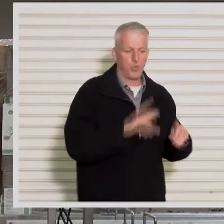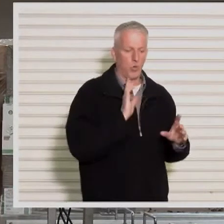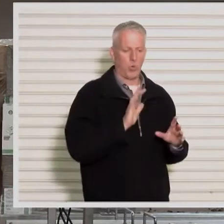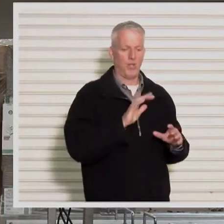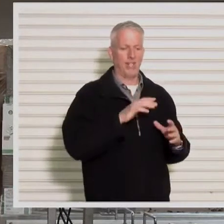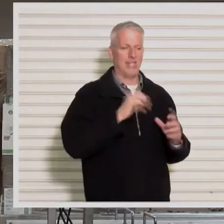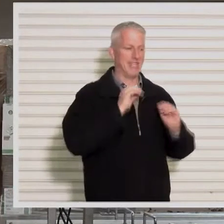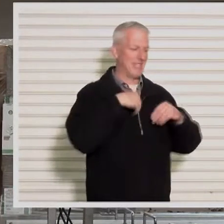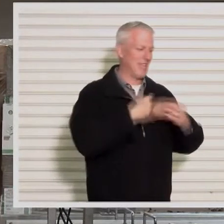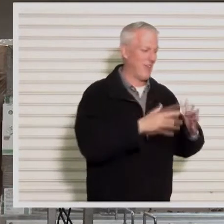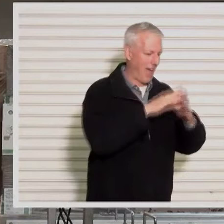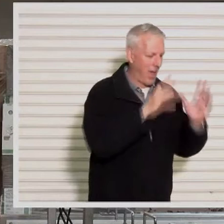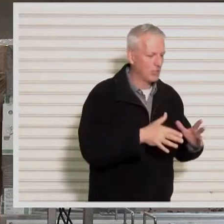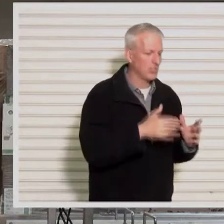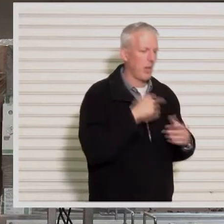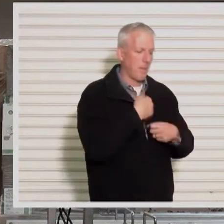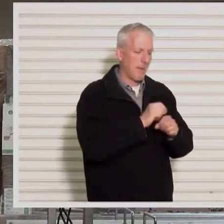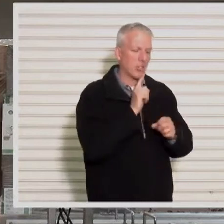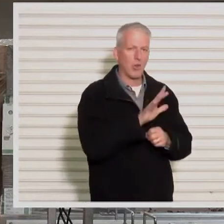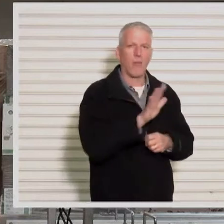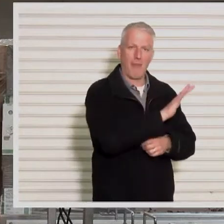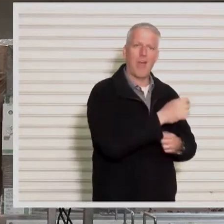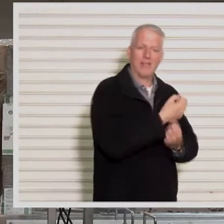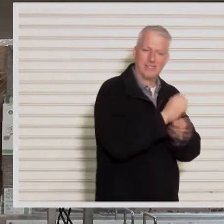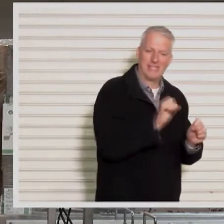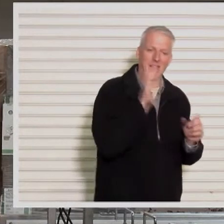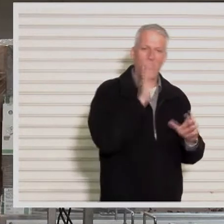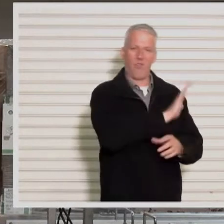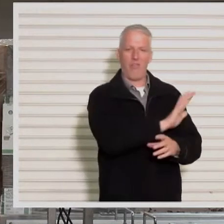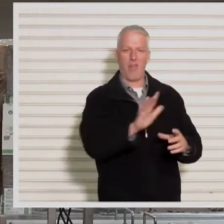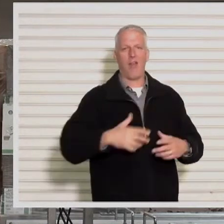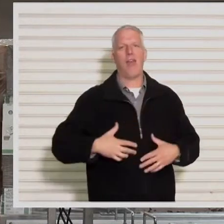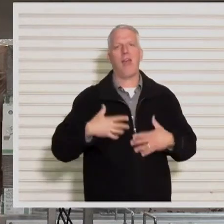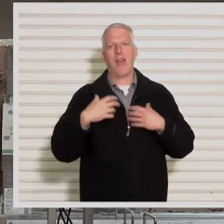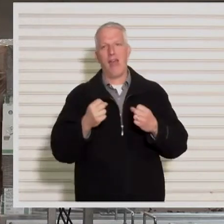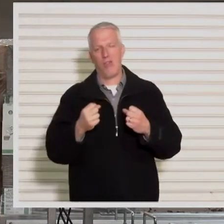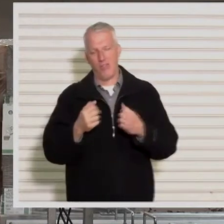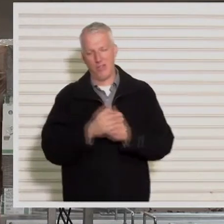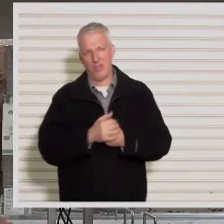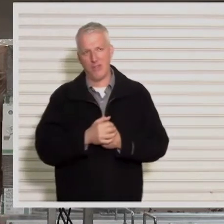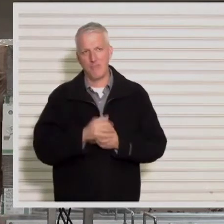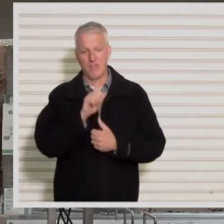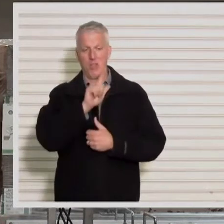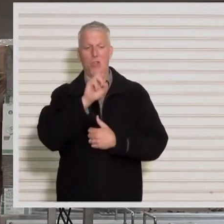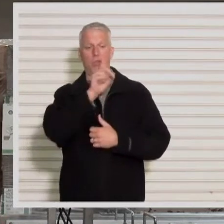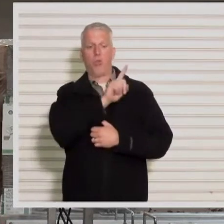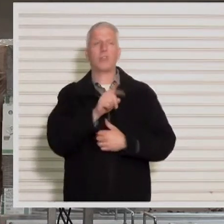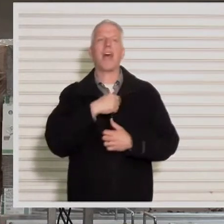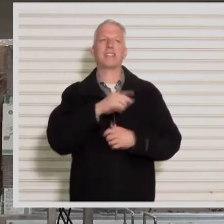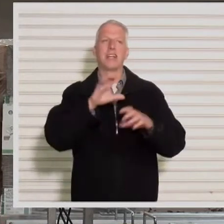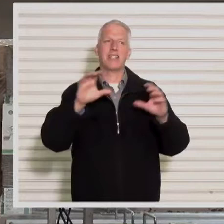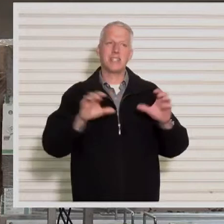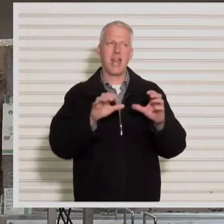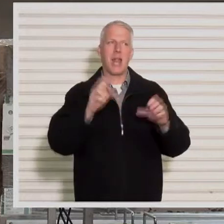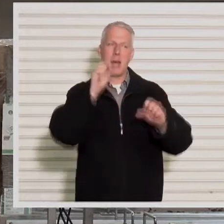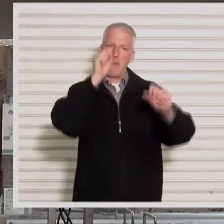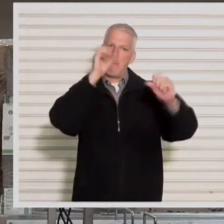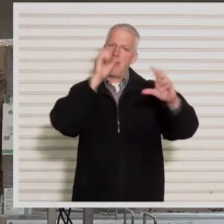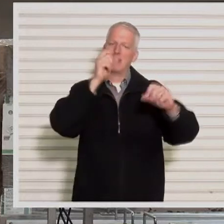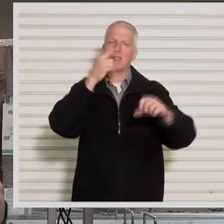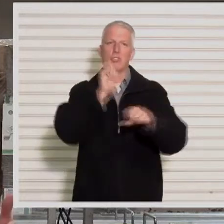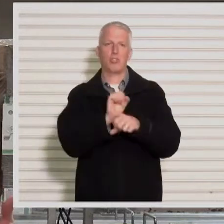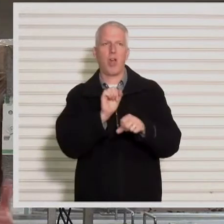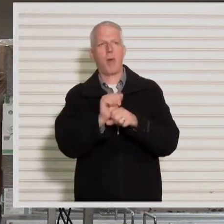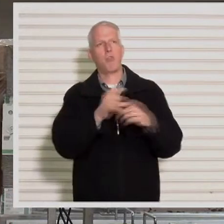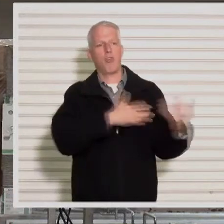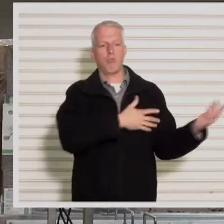farm workers to guarantee their health and safety. To Dudek and Luz, who's done an amazing job on the ground to truly bring